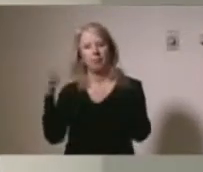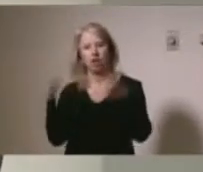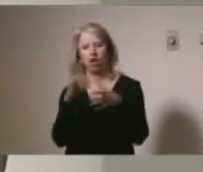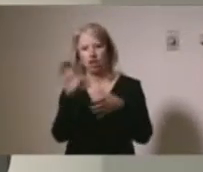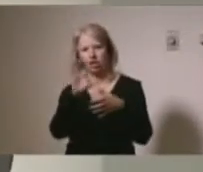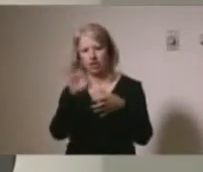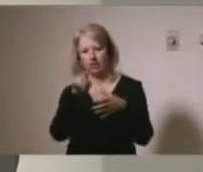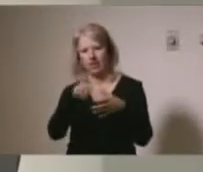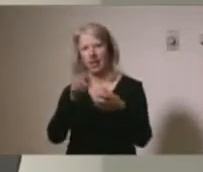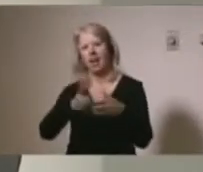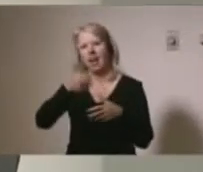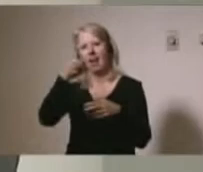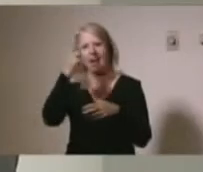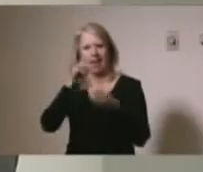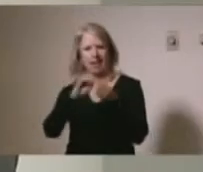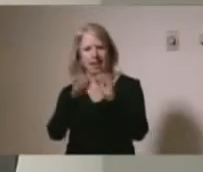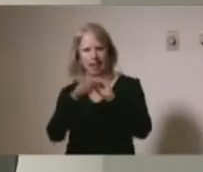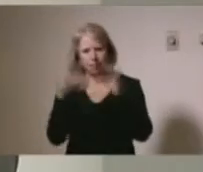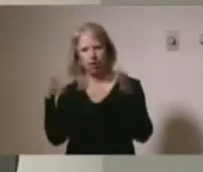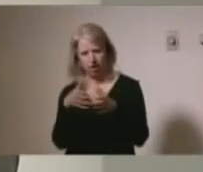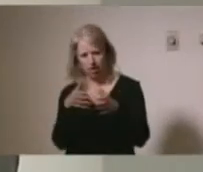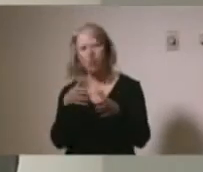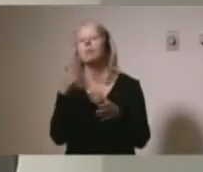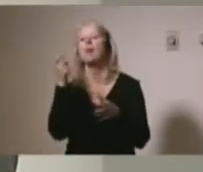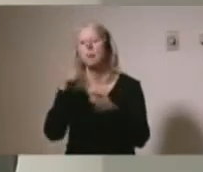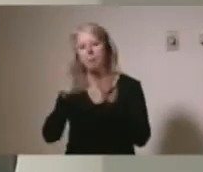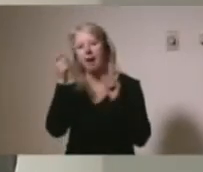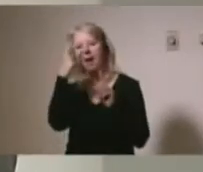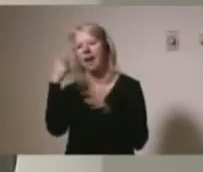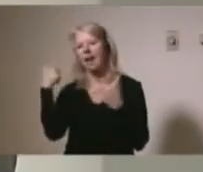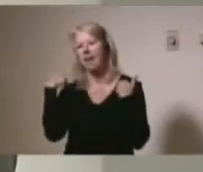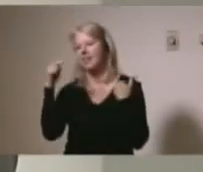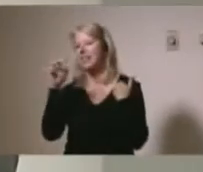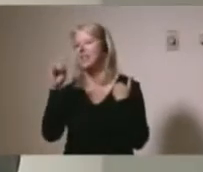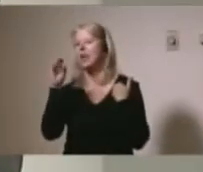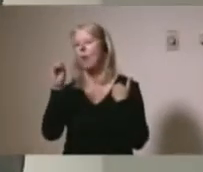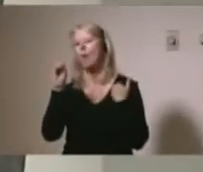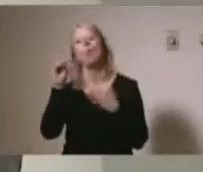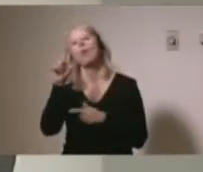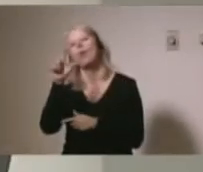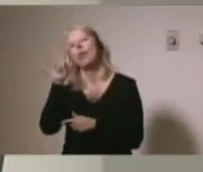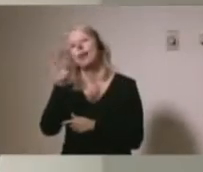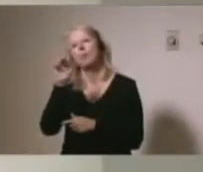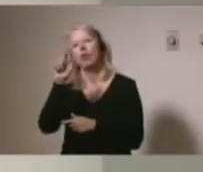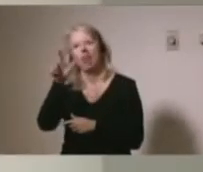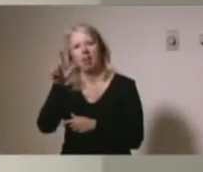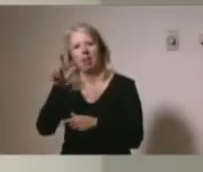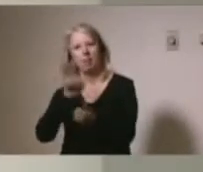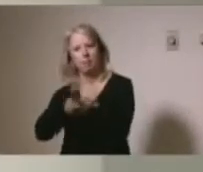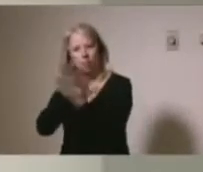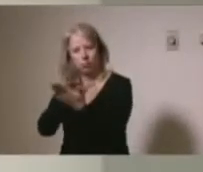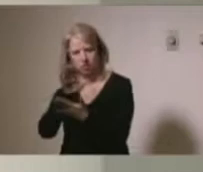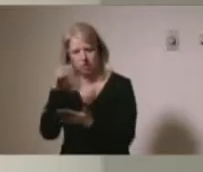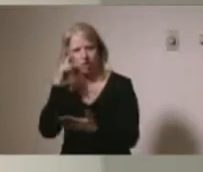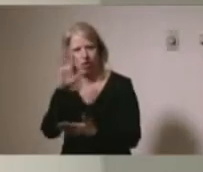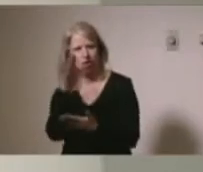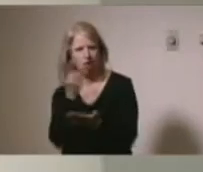its majority. It has a neoliberal approach to their economy.